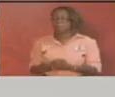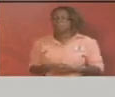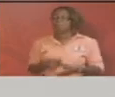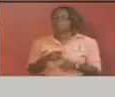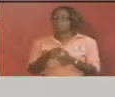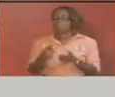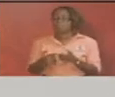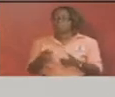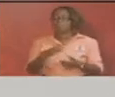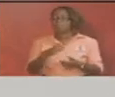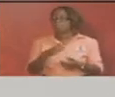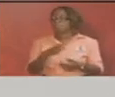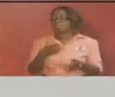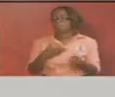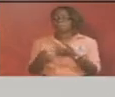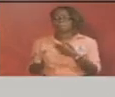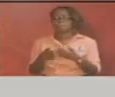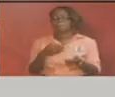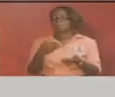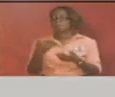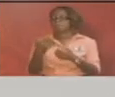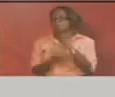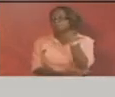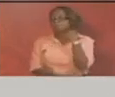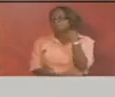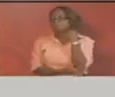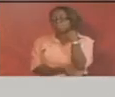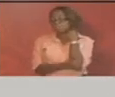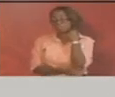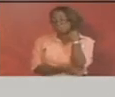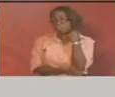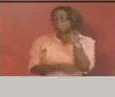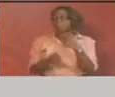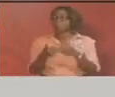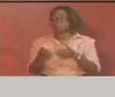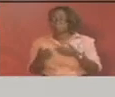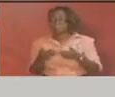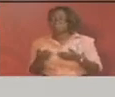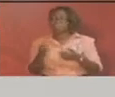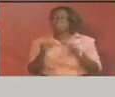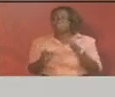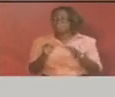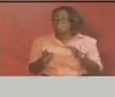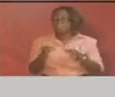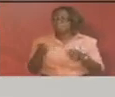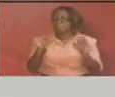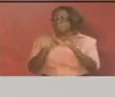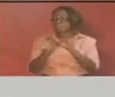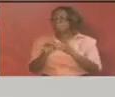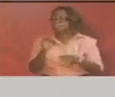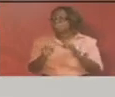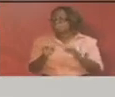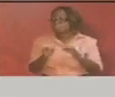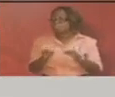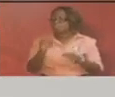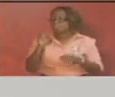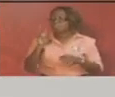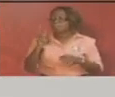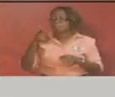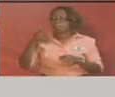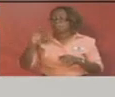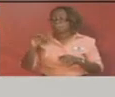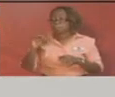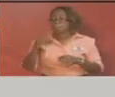from Russia or another country, we'll be happy to look at prospectively those vaccines for acquisition if we